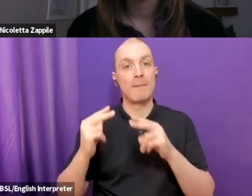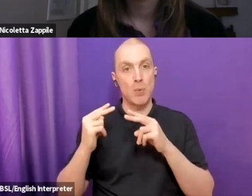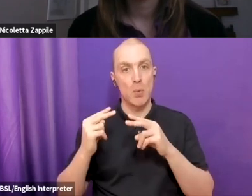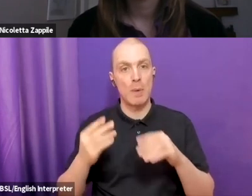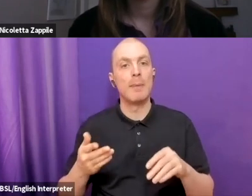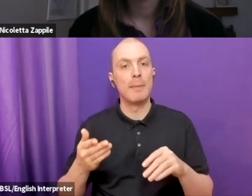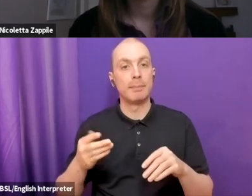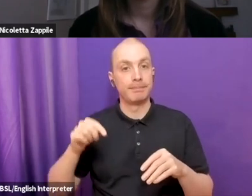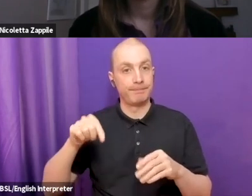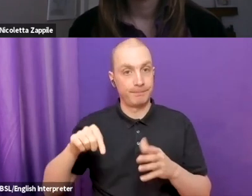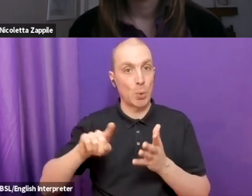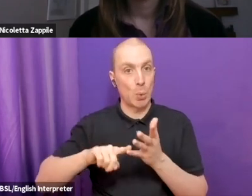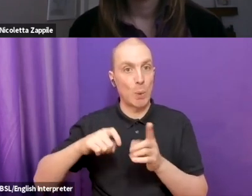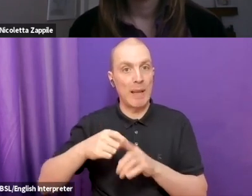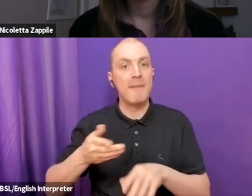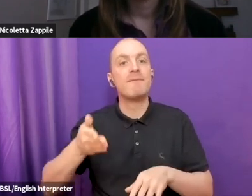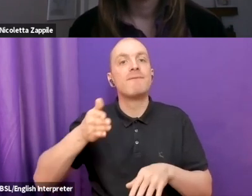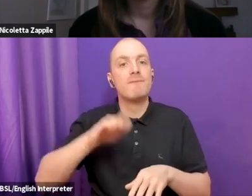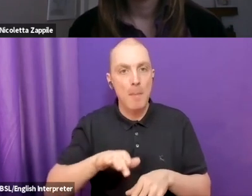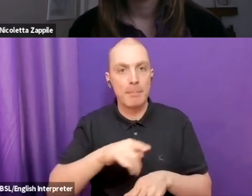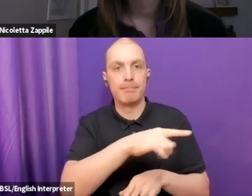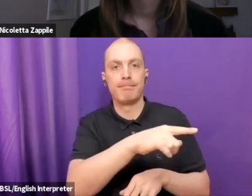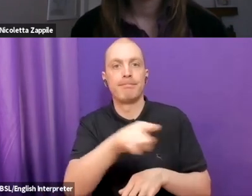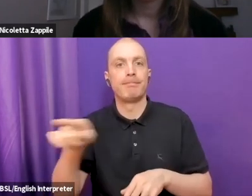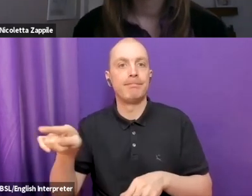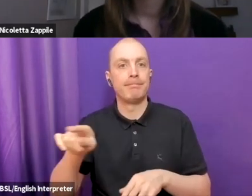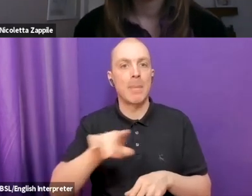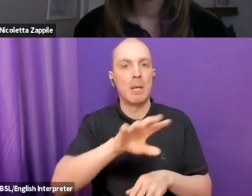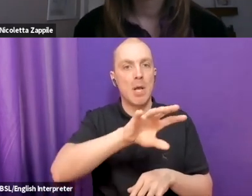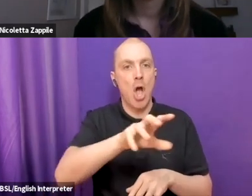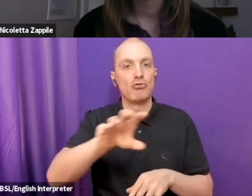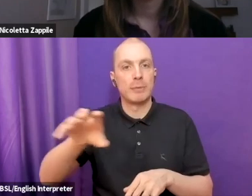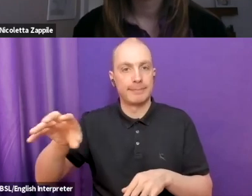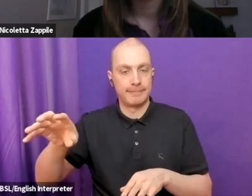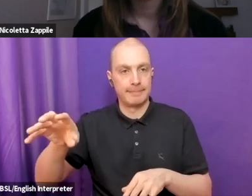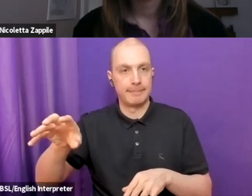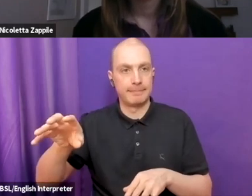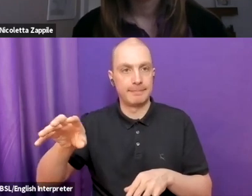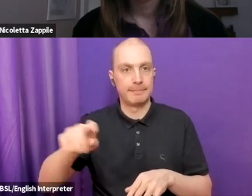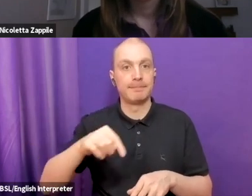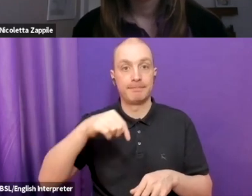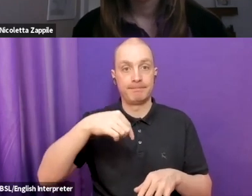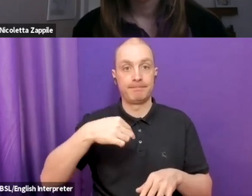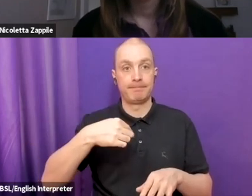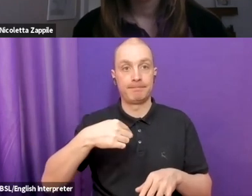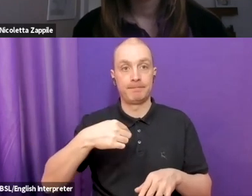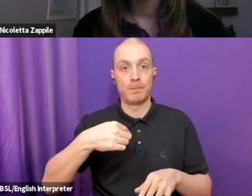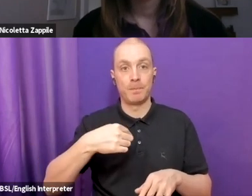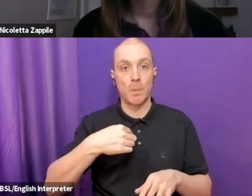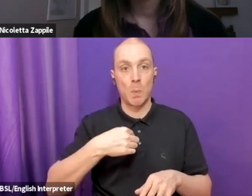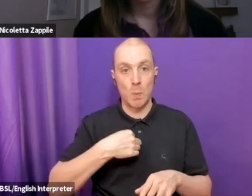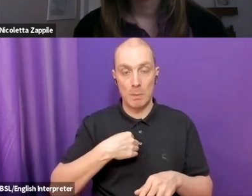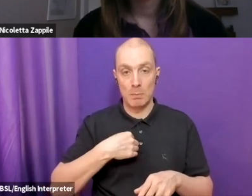And the deadline for March would be the point that we, as a national human rights institution or other civil society organisations, would need to